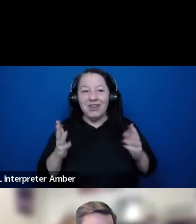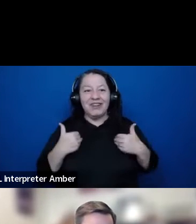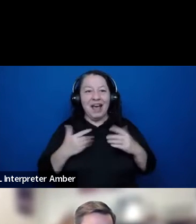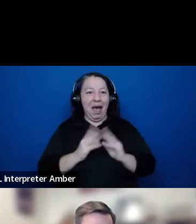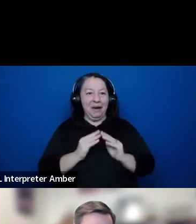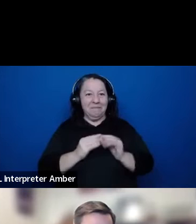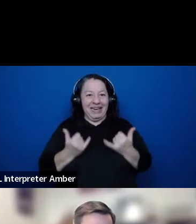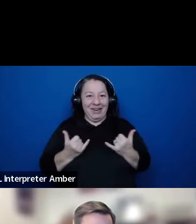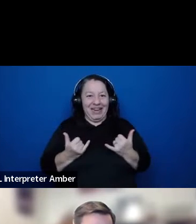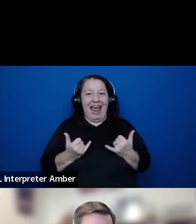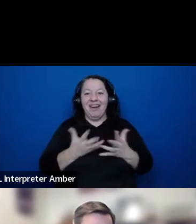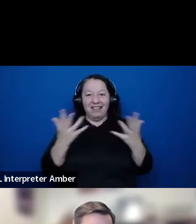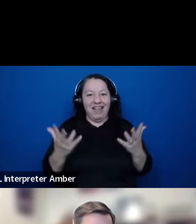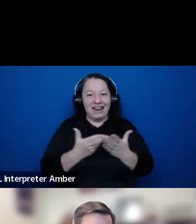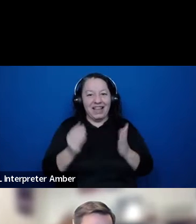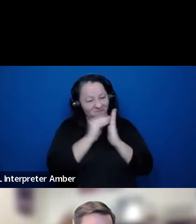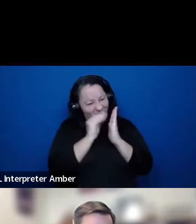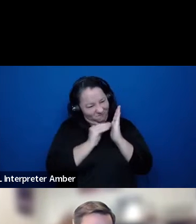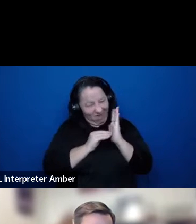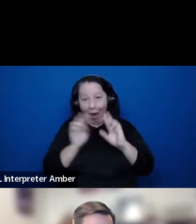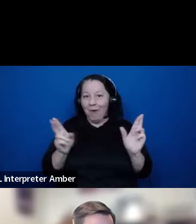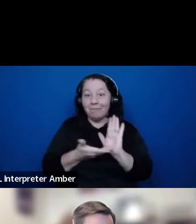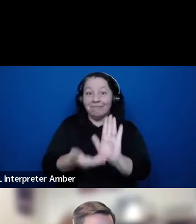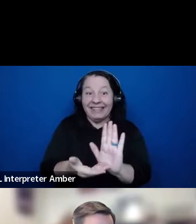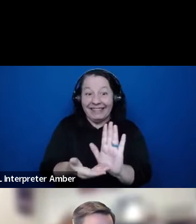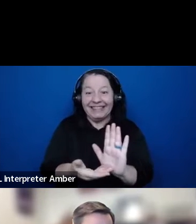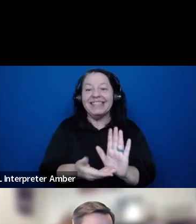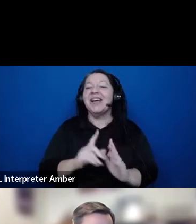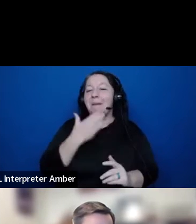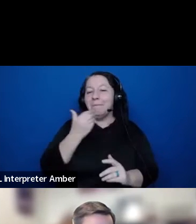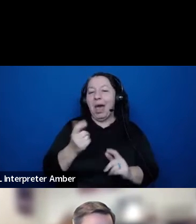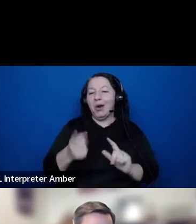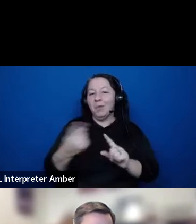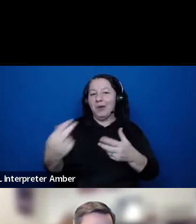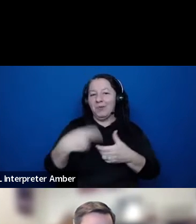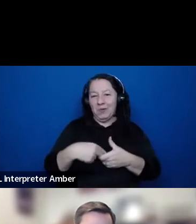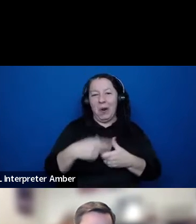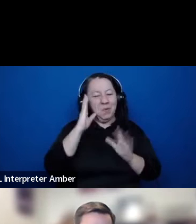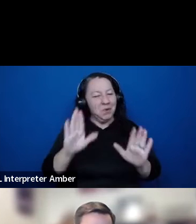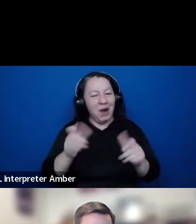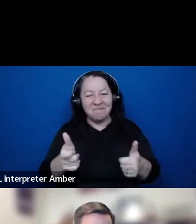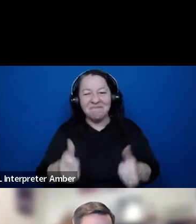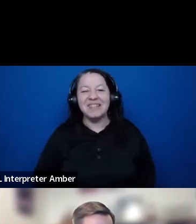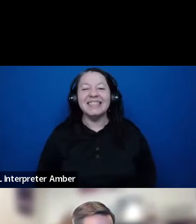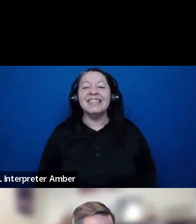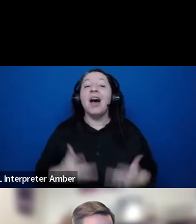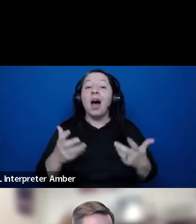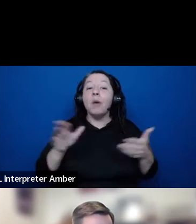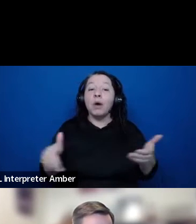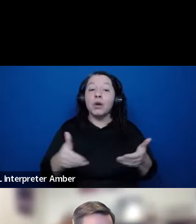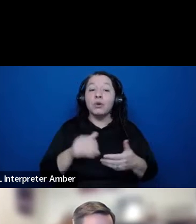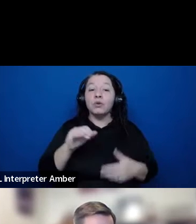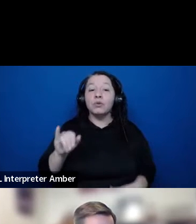have a bunch of stuff already on the list for you. So the sooner the better you can join us. That'll be great. Now, I do want to introduce